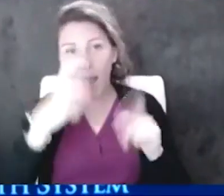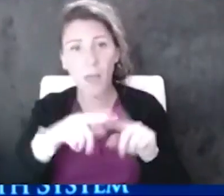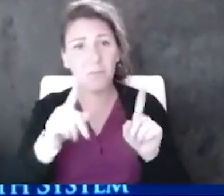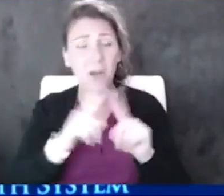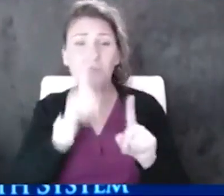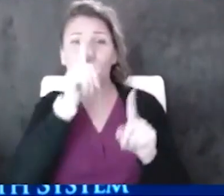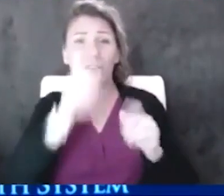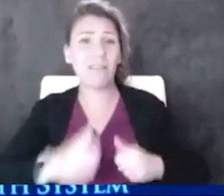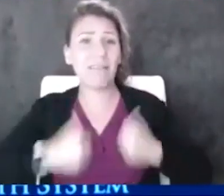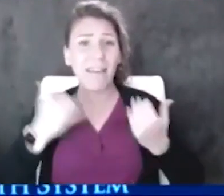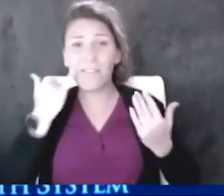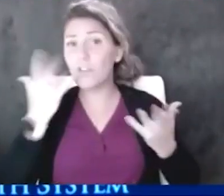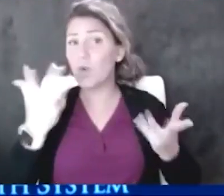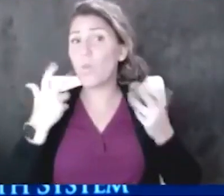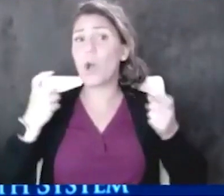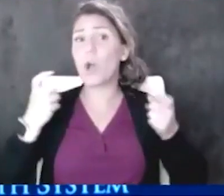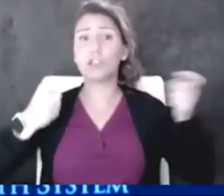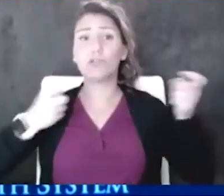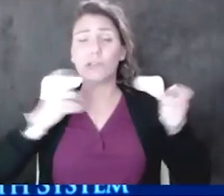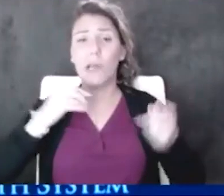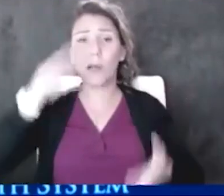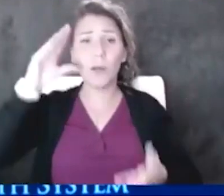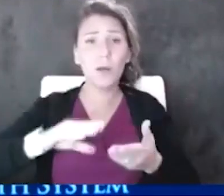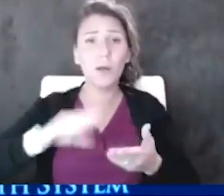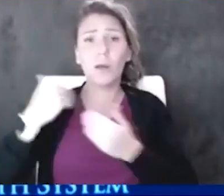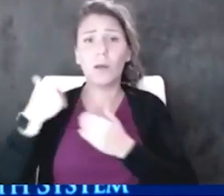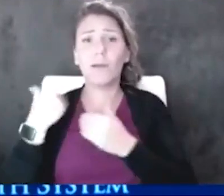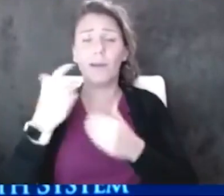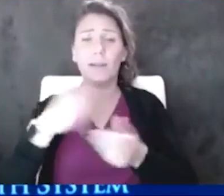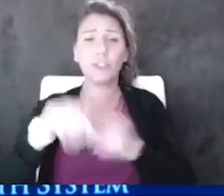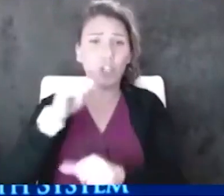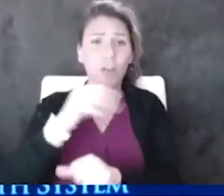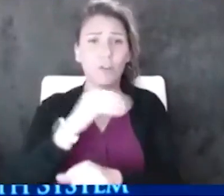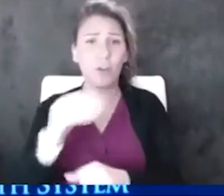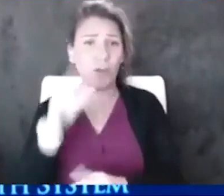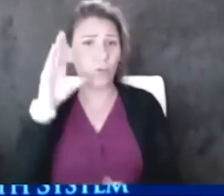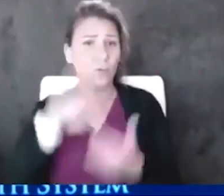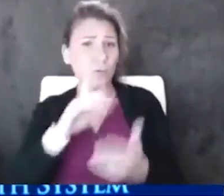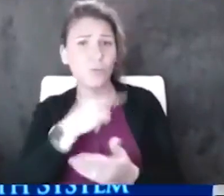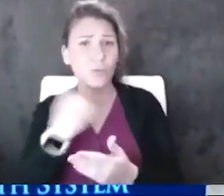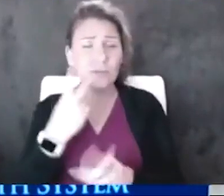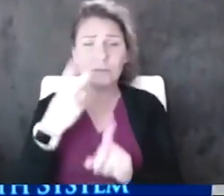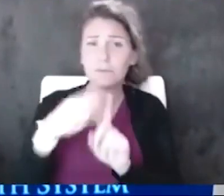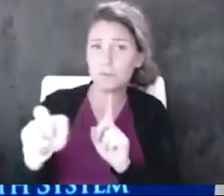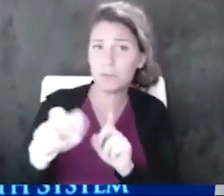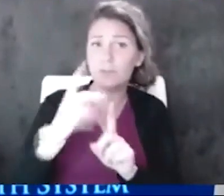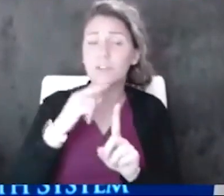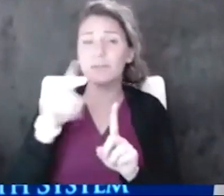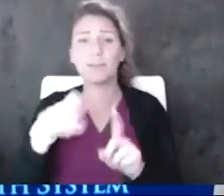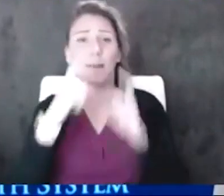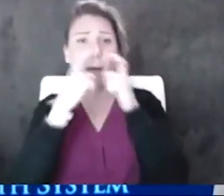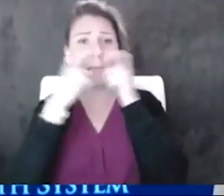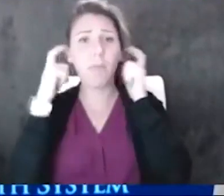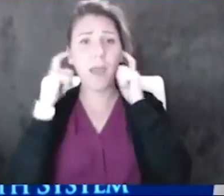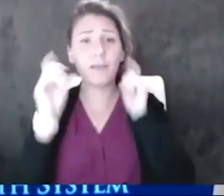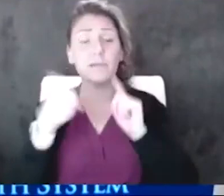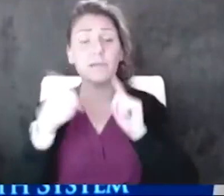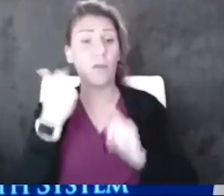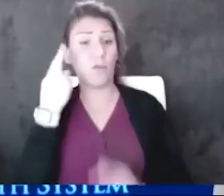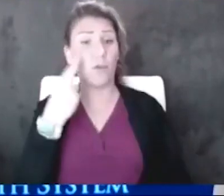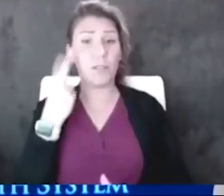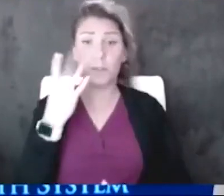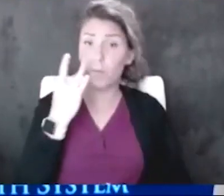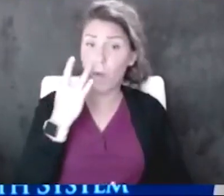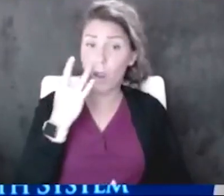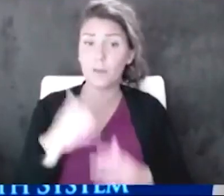control and reduce the burden on each other and reduce the risk of disease transmission, you have to mask. And I think the other thing that has happened, and